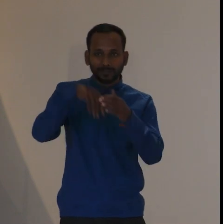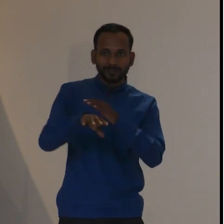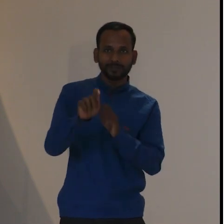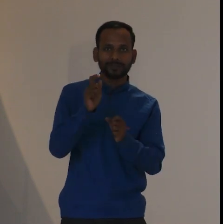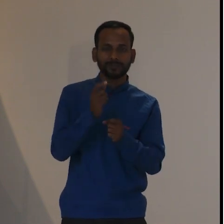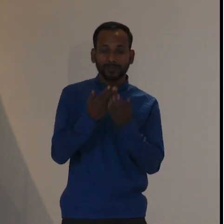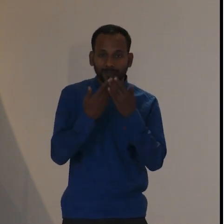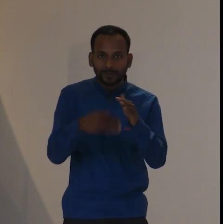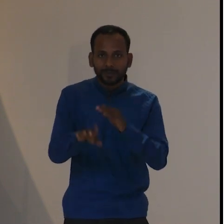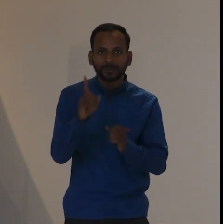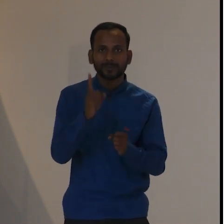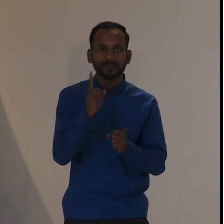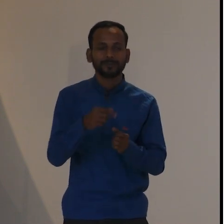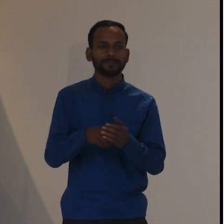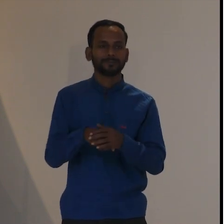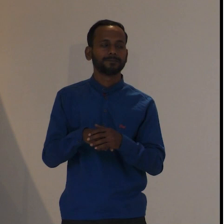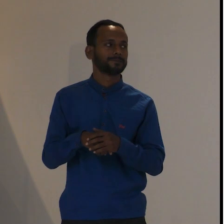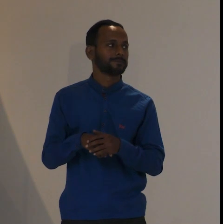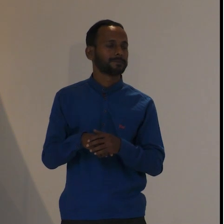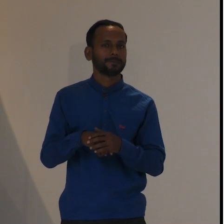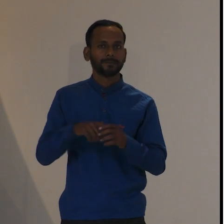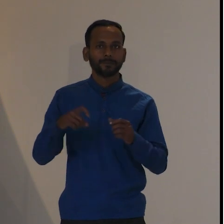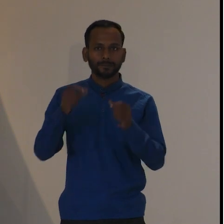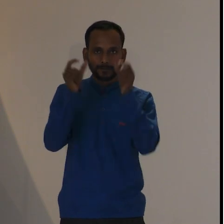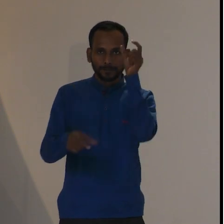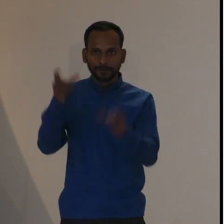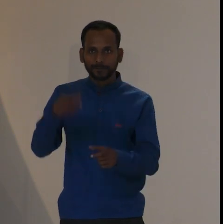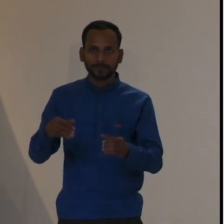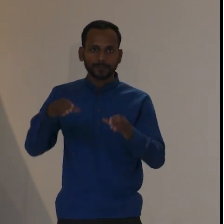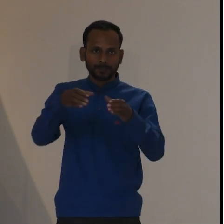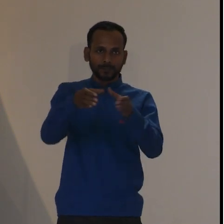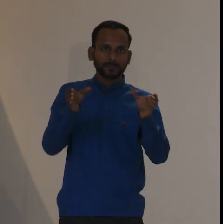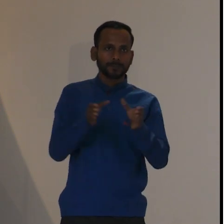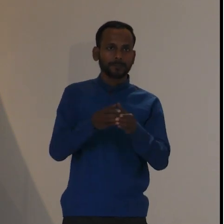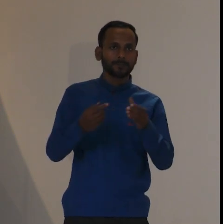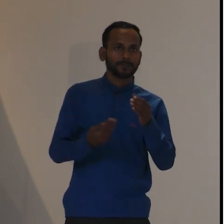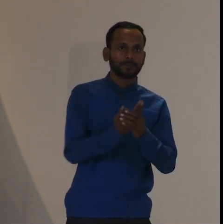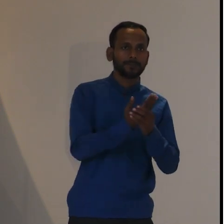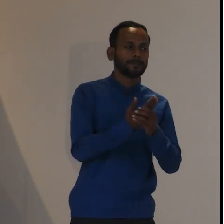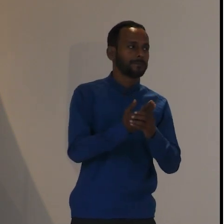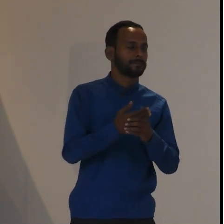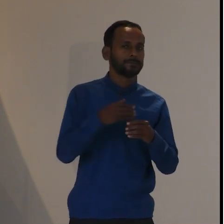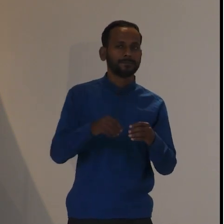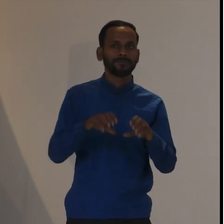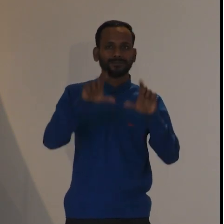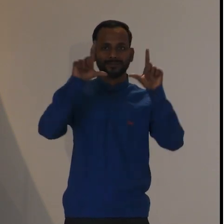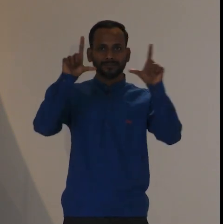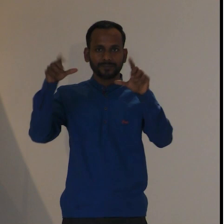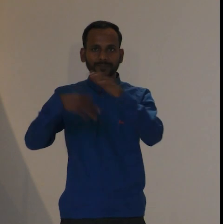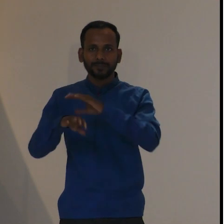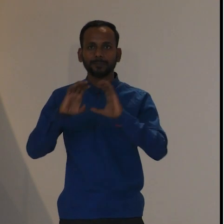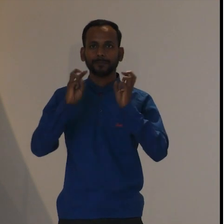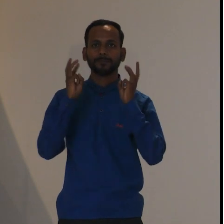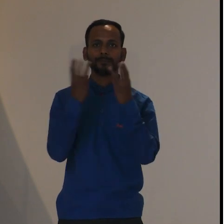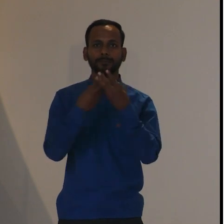creativity and communicate their work better. The participants are now stakeholders at the museum, and therefore the workshop